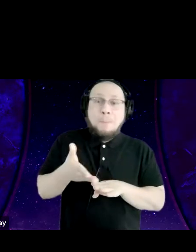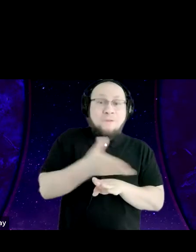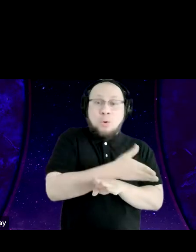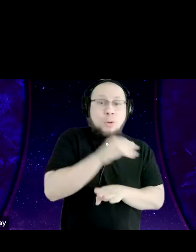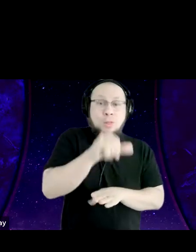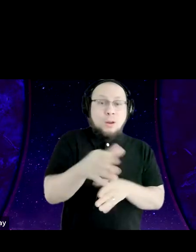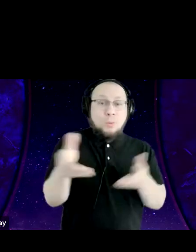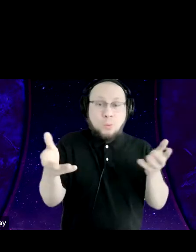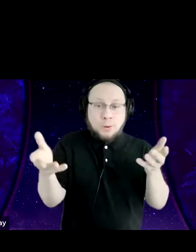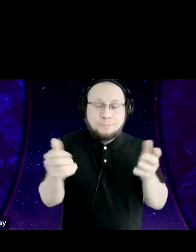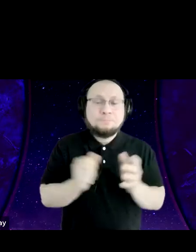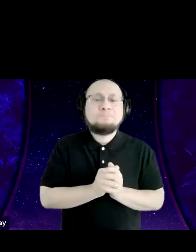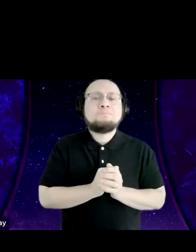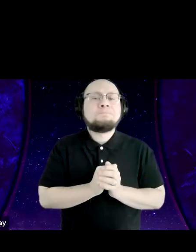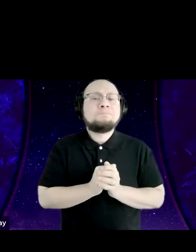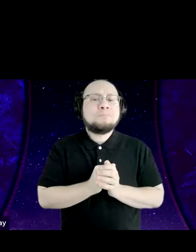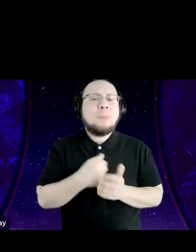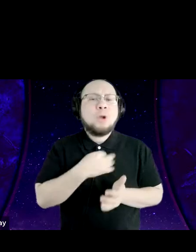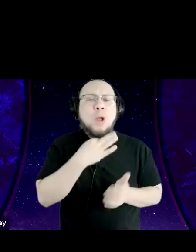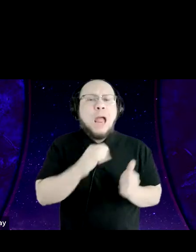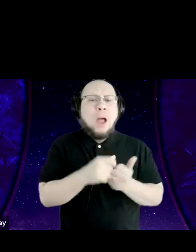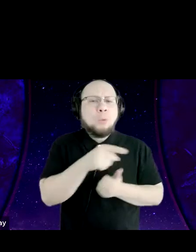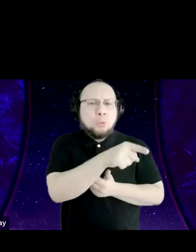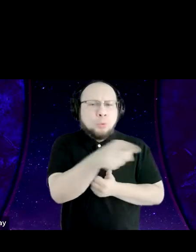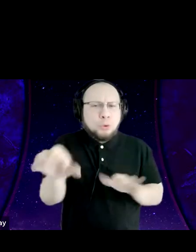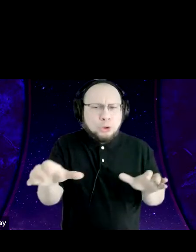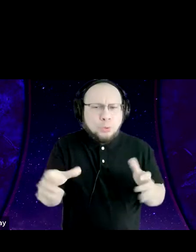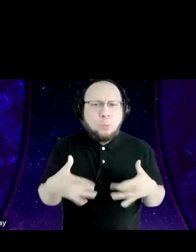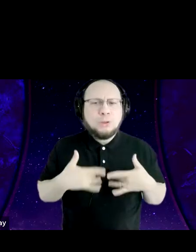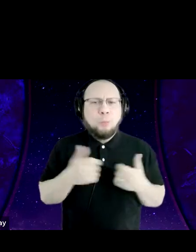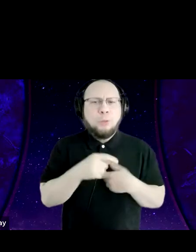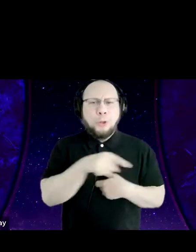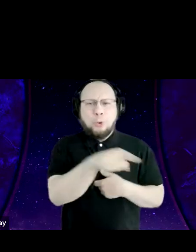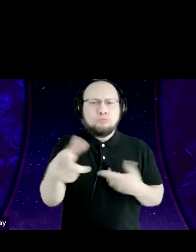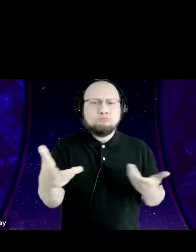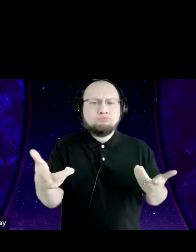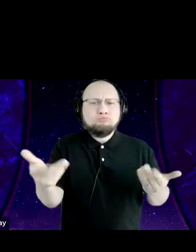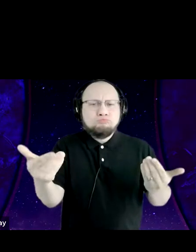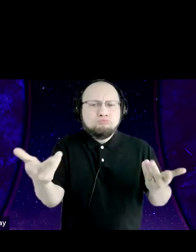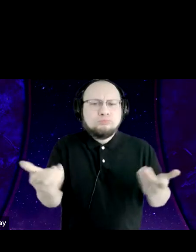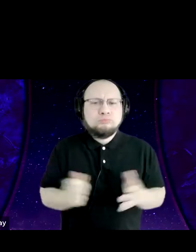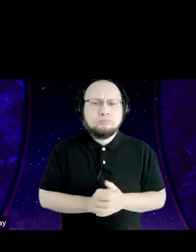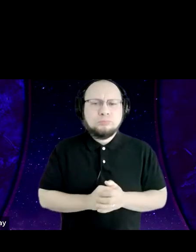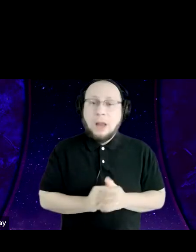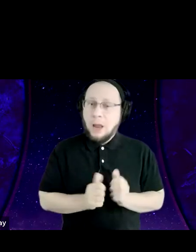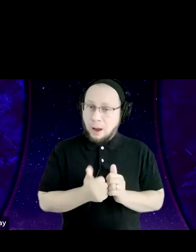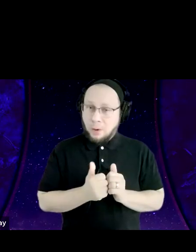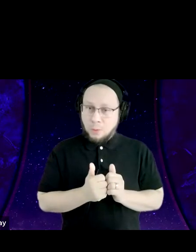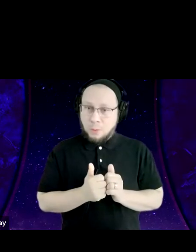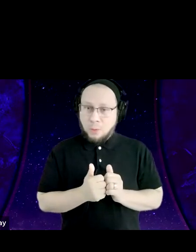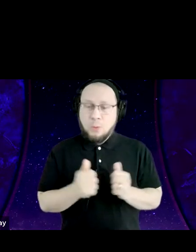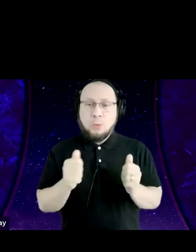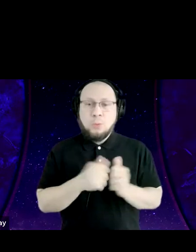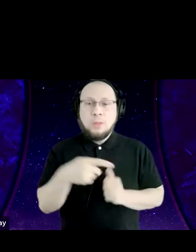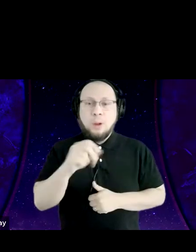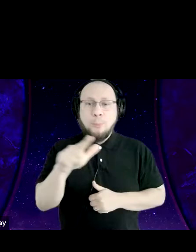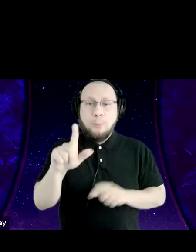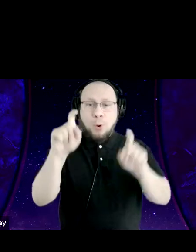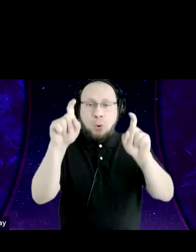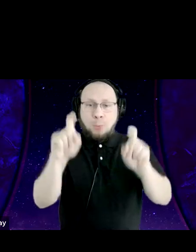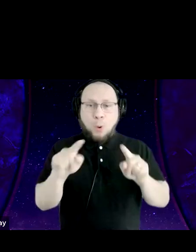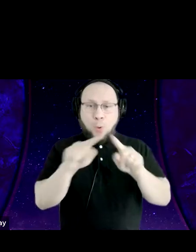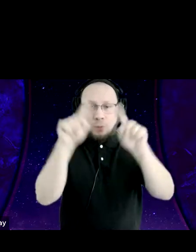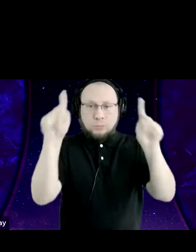I want to see how you are and what's going on with y'all. So how we do that here is with a poll that's coming at